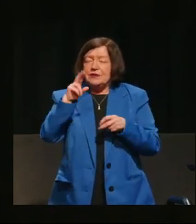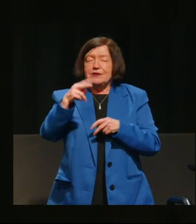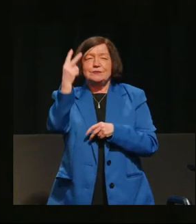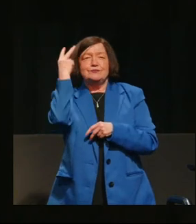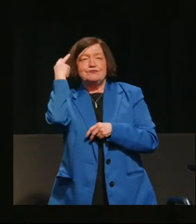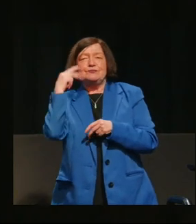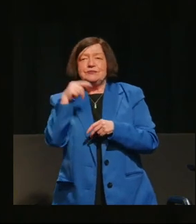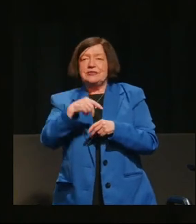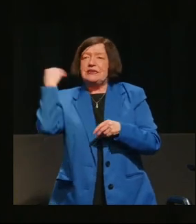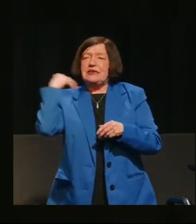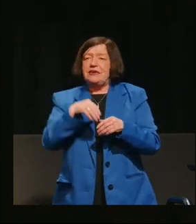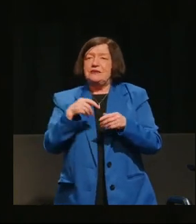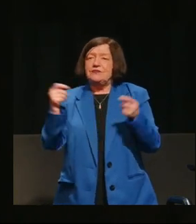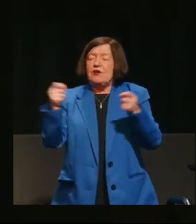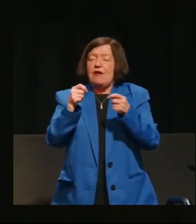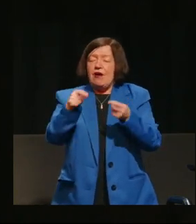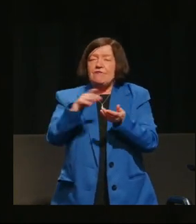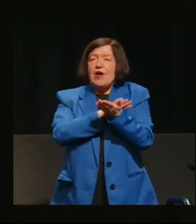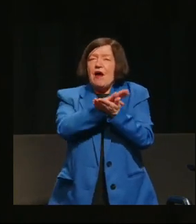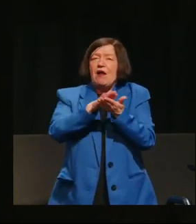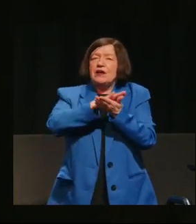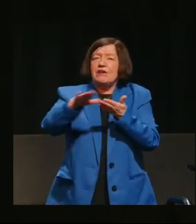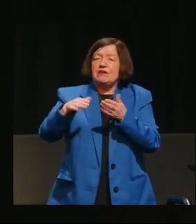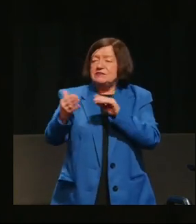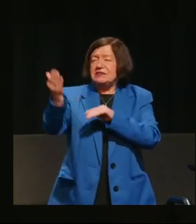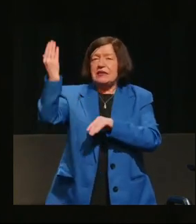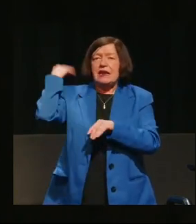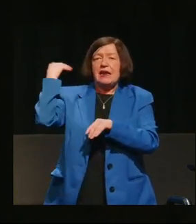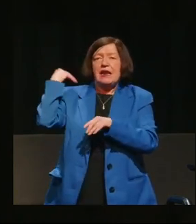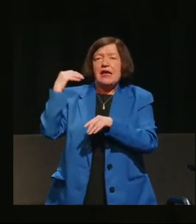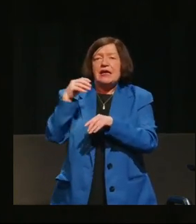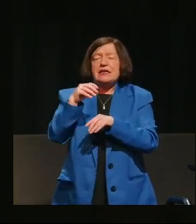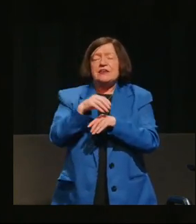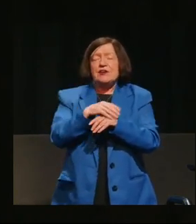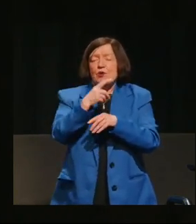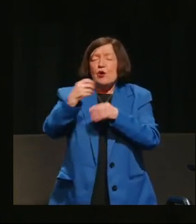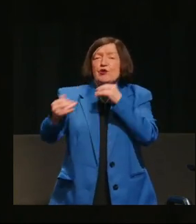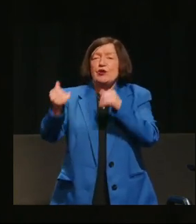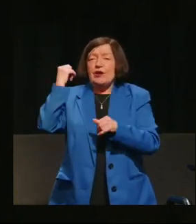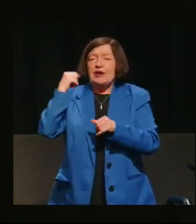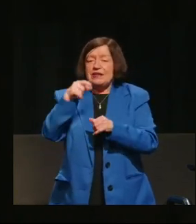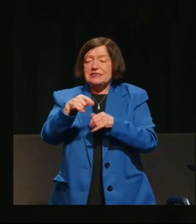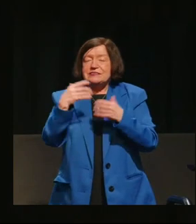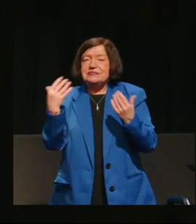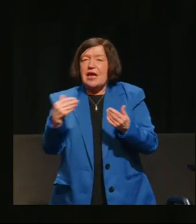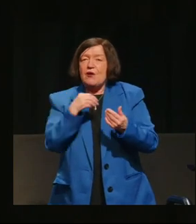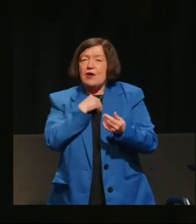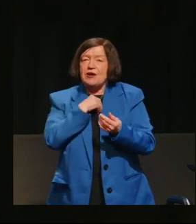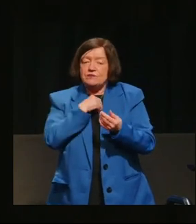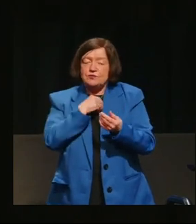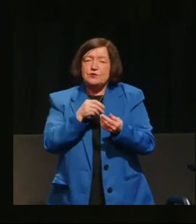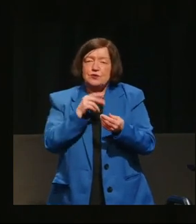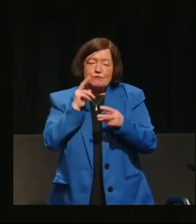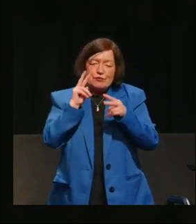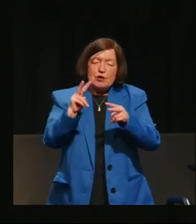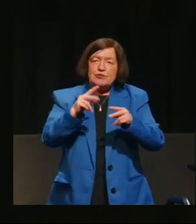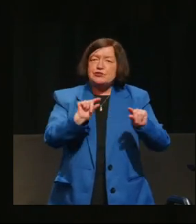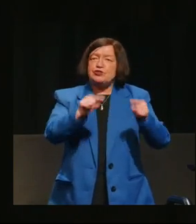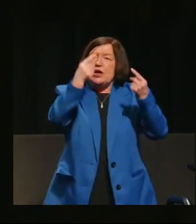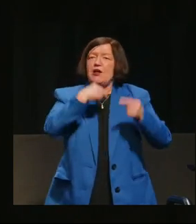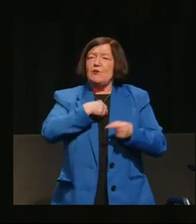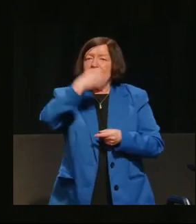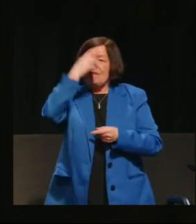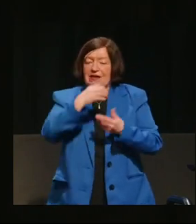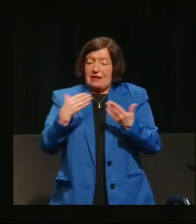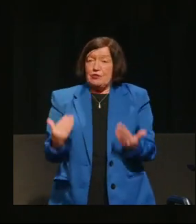the genocidal tragedy of the Holocaust in the last century necessitates addressing the challenges we face in the